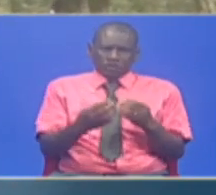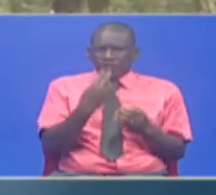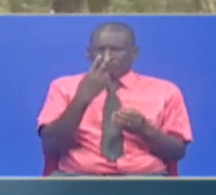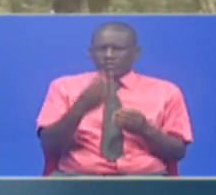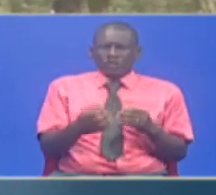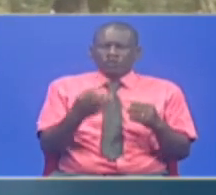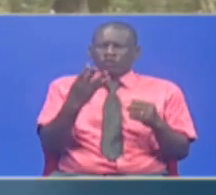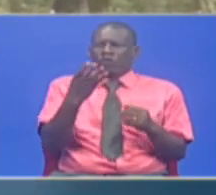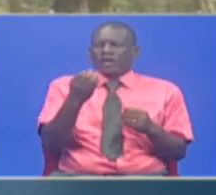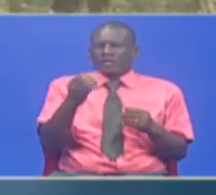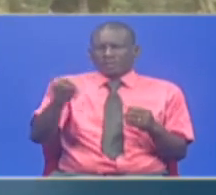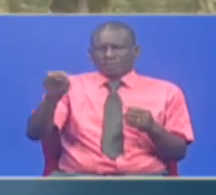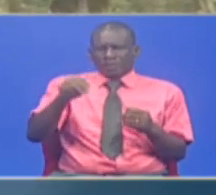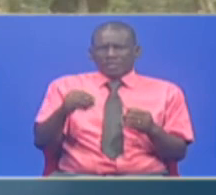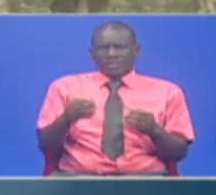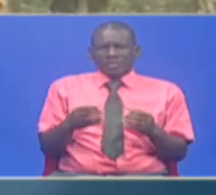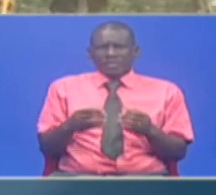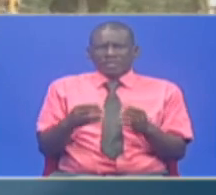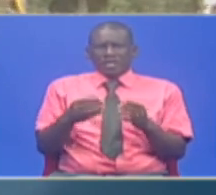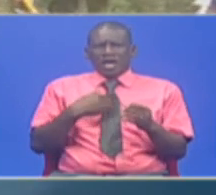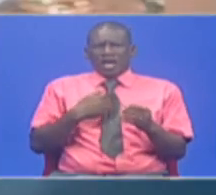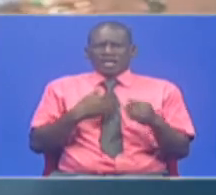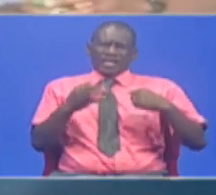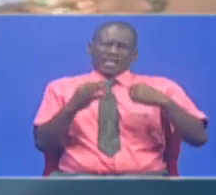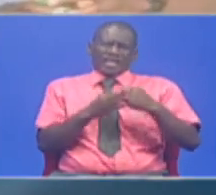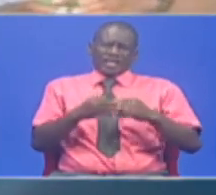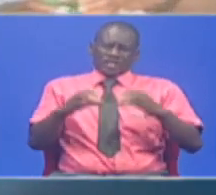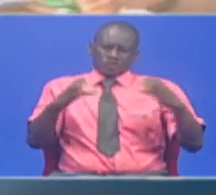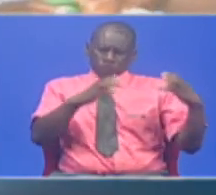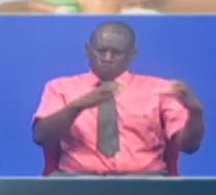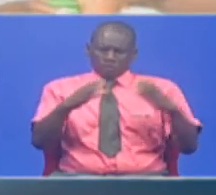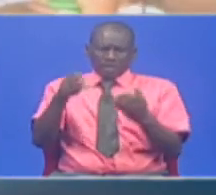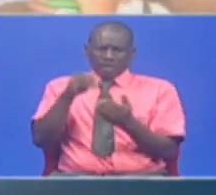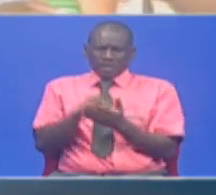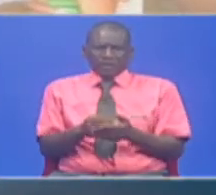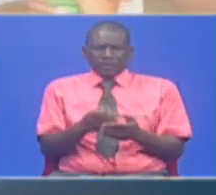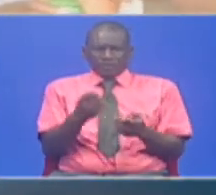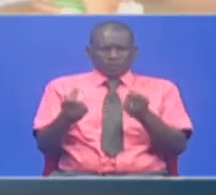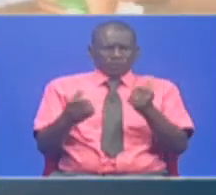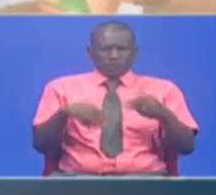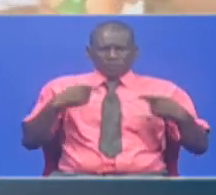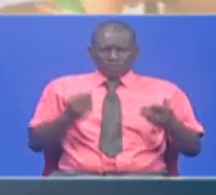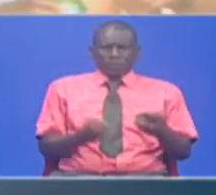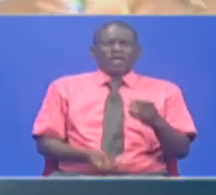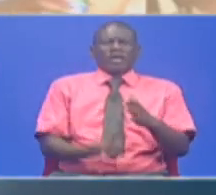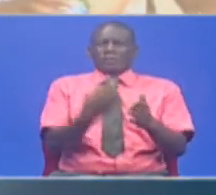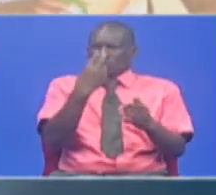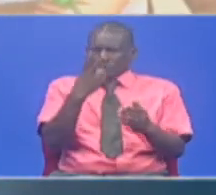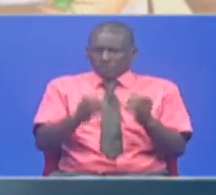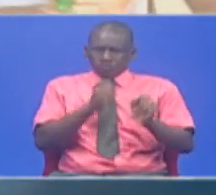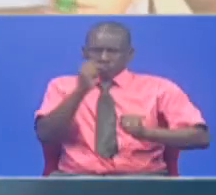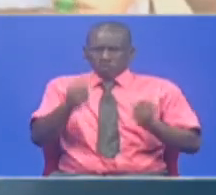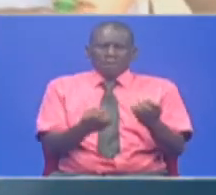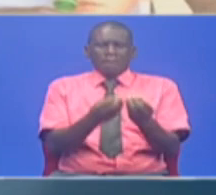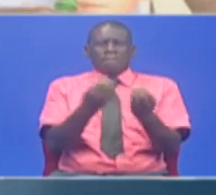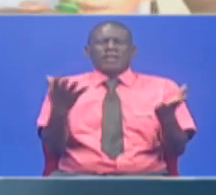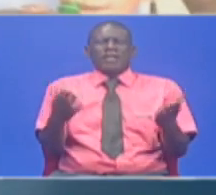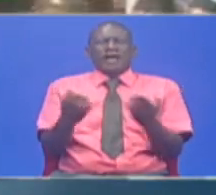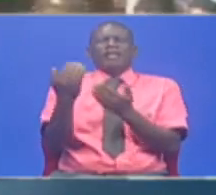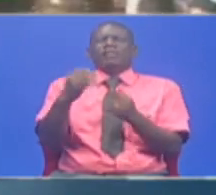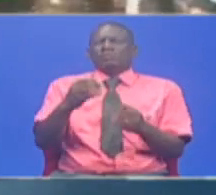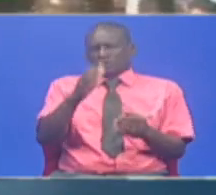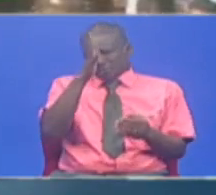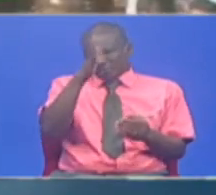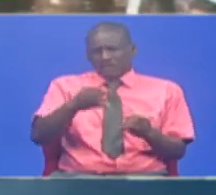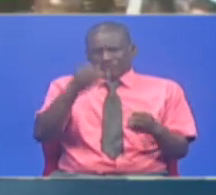400 meters flat, we had about 8 heats against. Though a handful of spectators turned out, many more are expected in the Sunday's final.